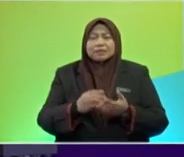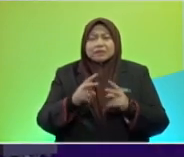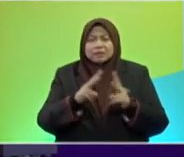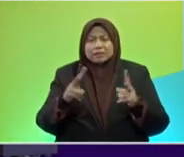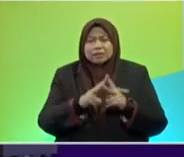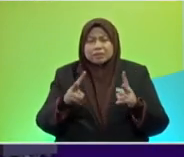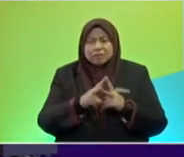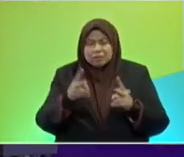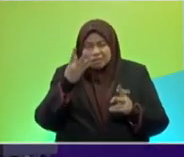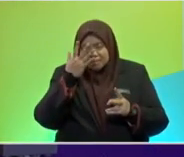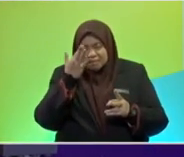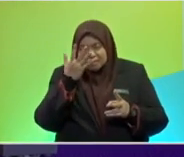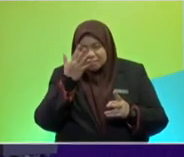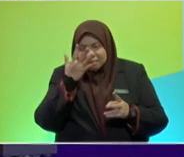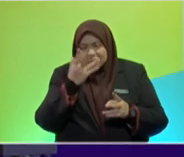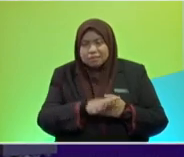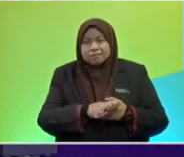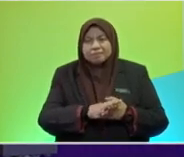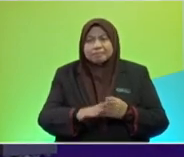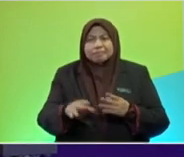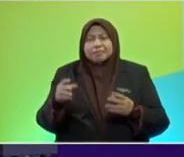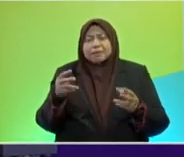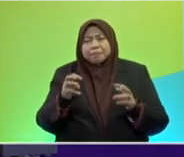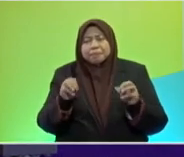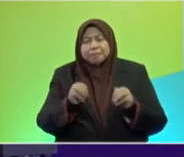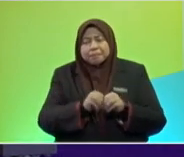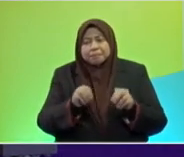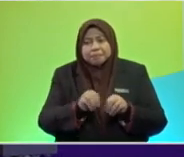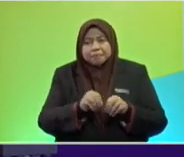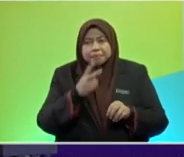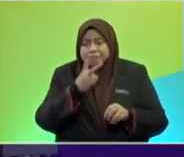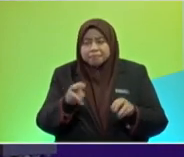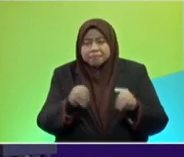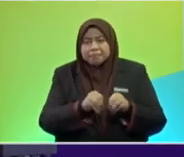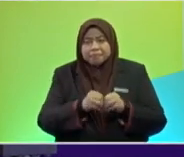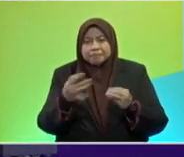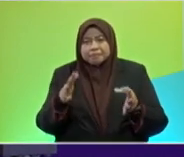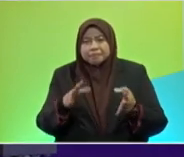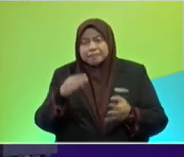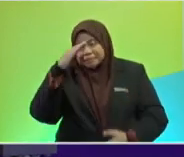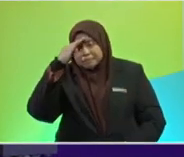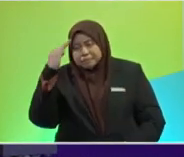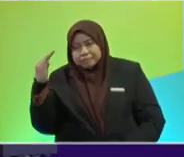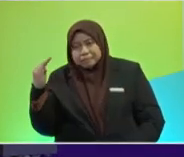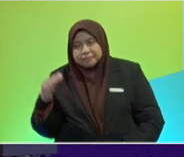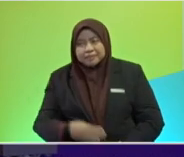see some shadow, but there's almost no shadow formed. Yeah, you can see the stick behind the X-ray.